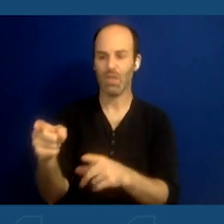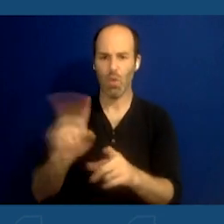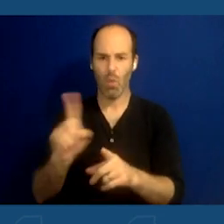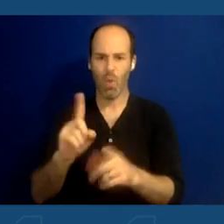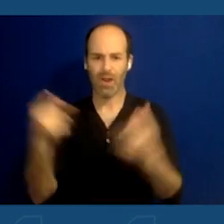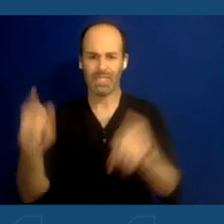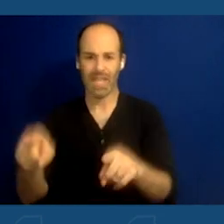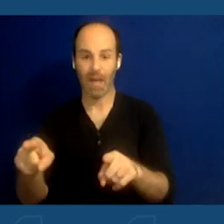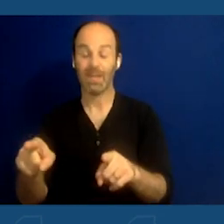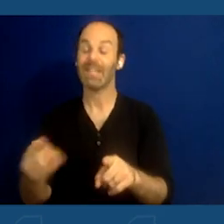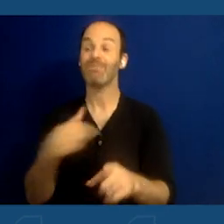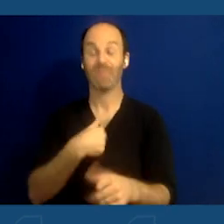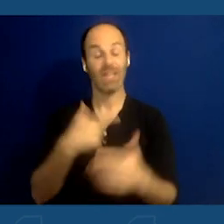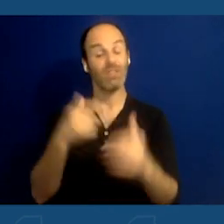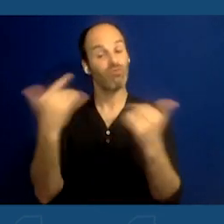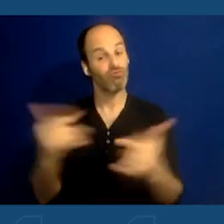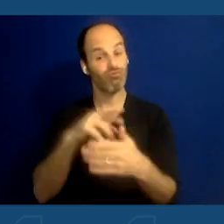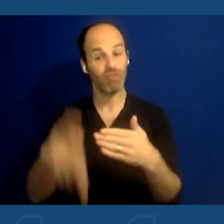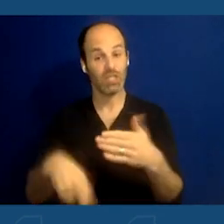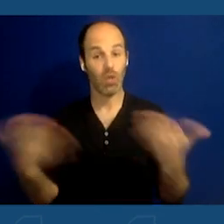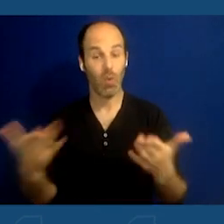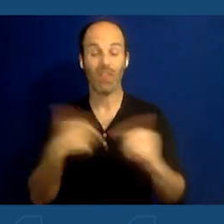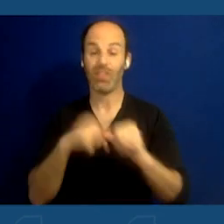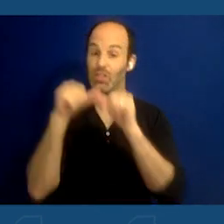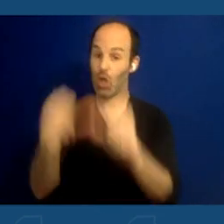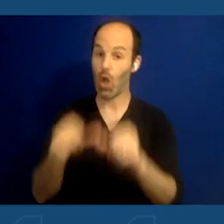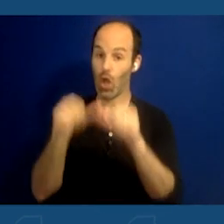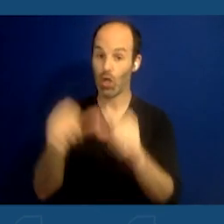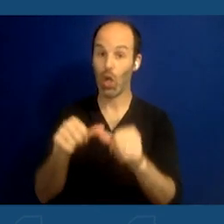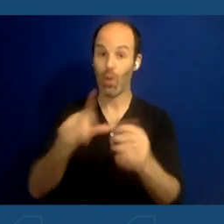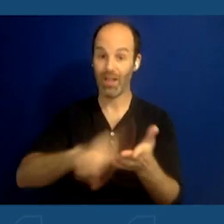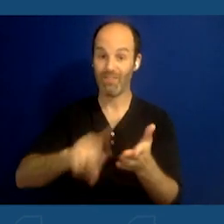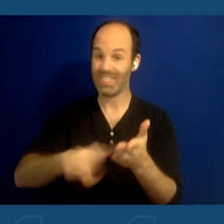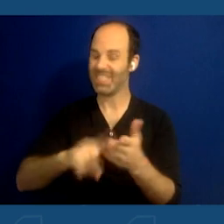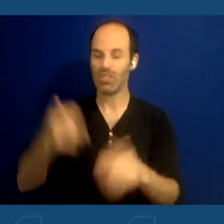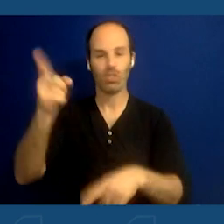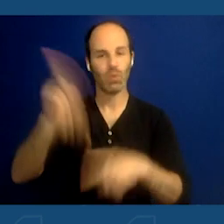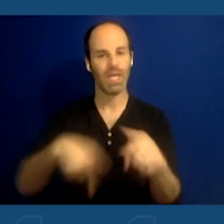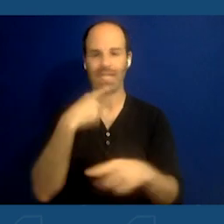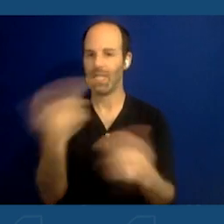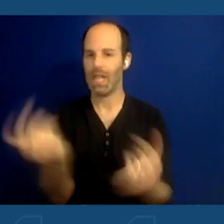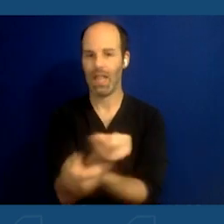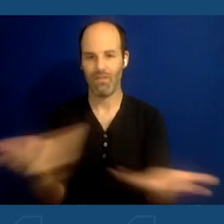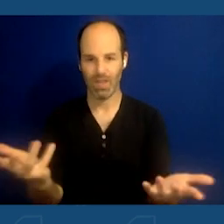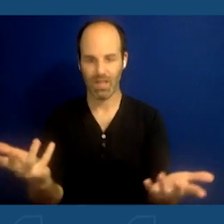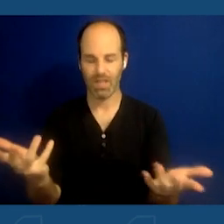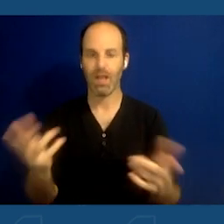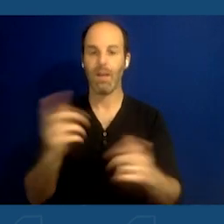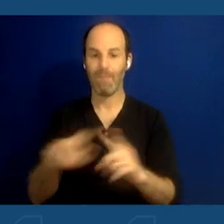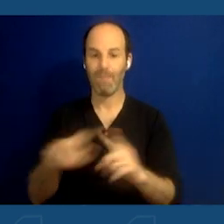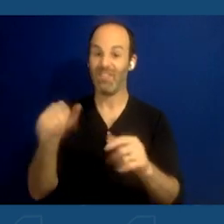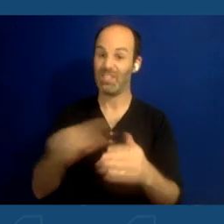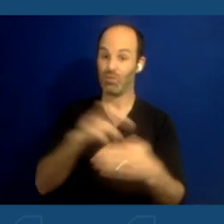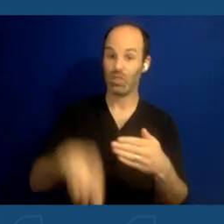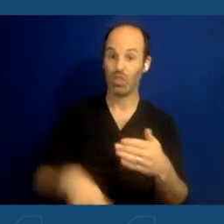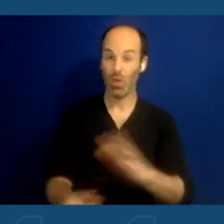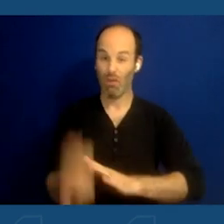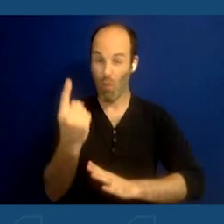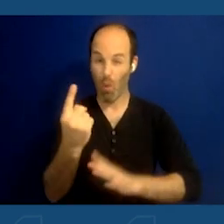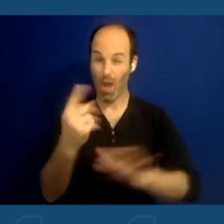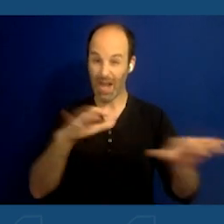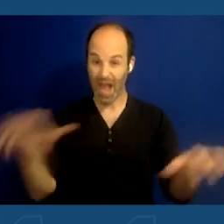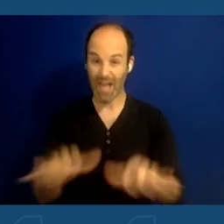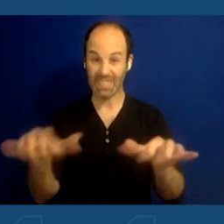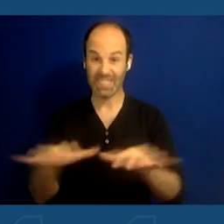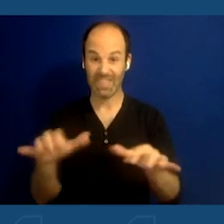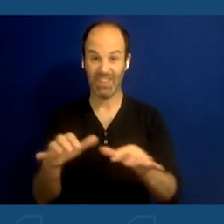ongoing investigation, so we have to be somewhat light on the details, but this is the result of that one activity. This is not over a series of time. This is